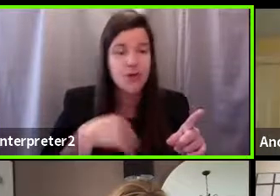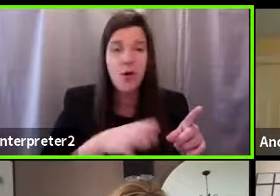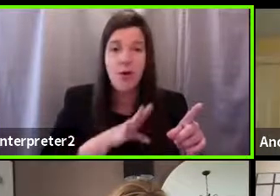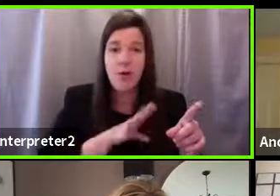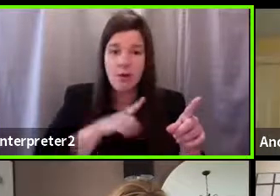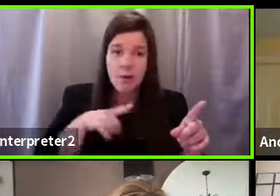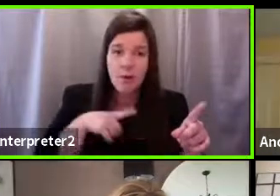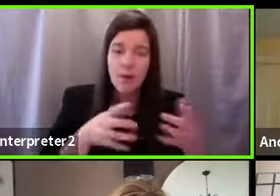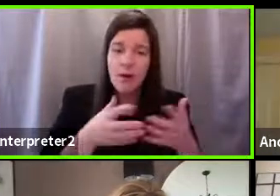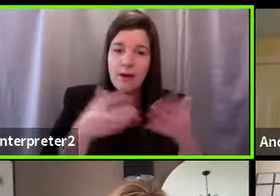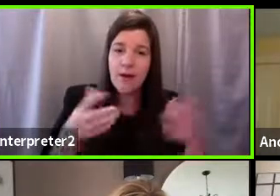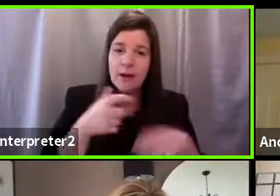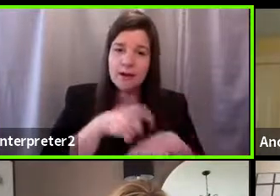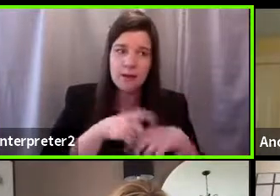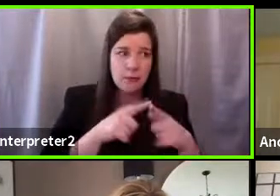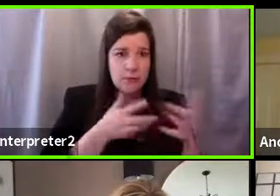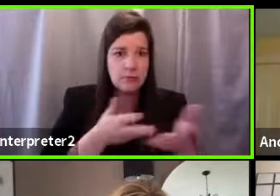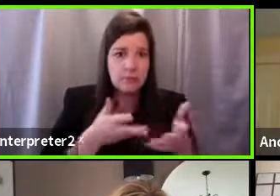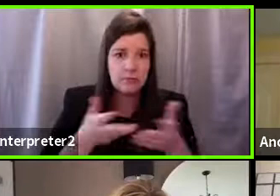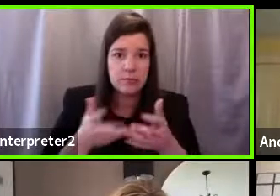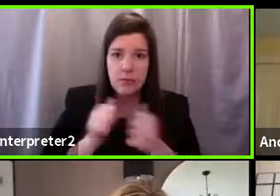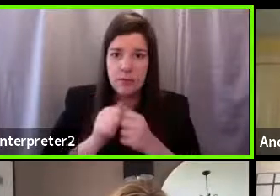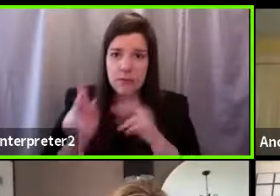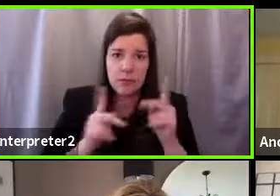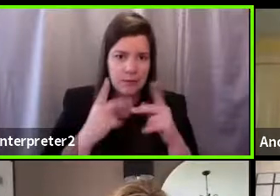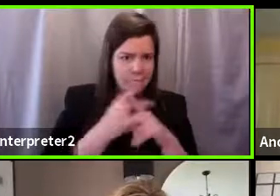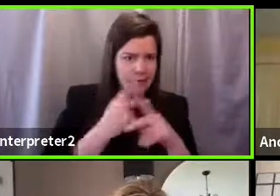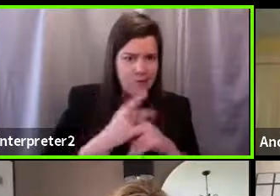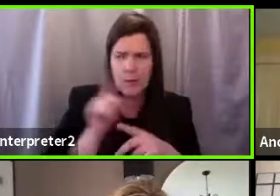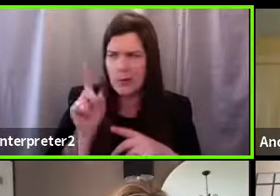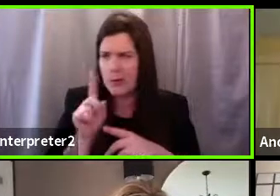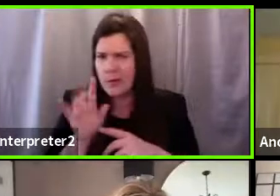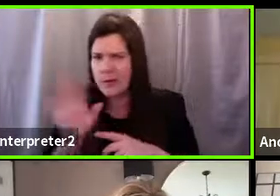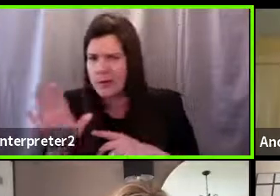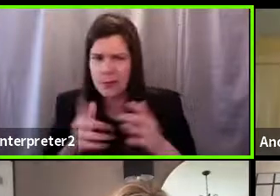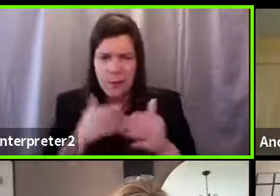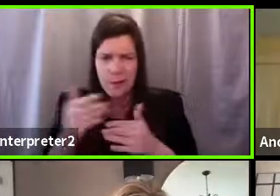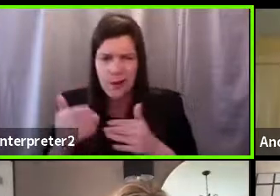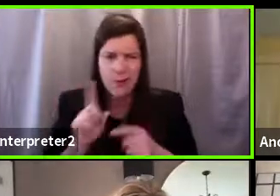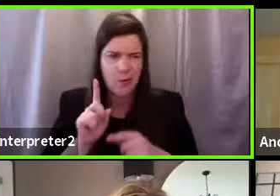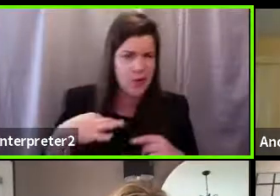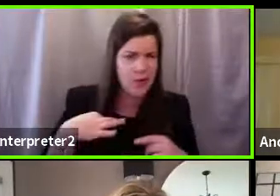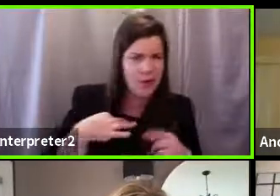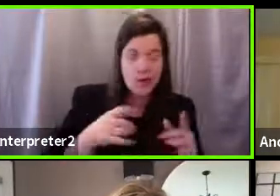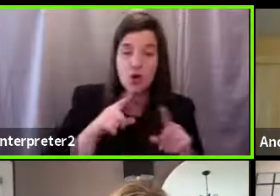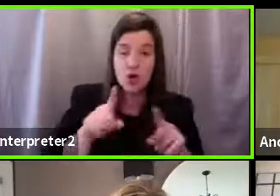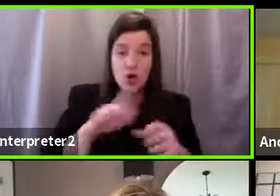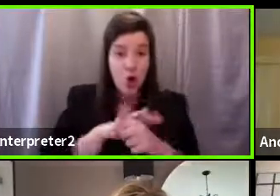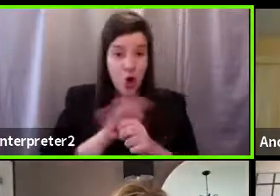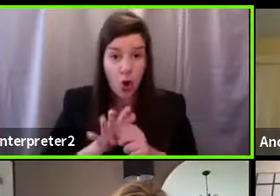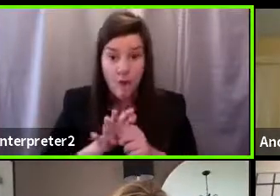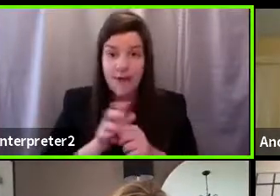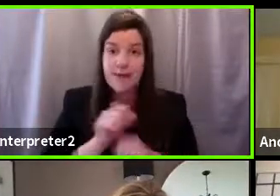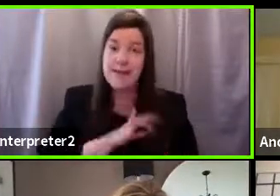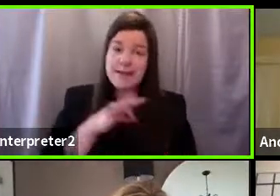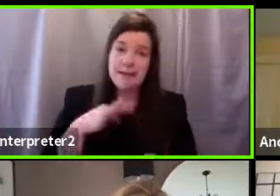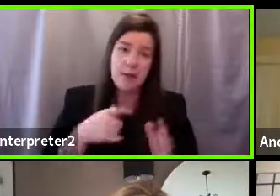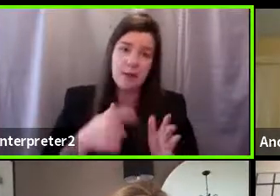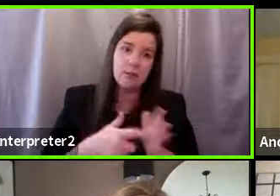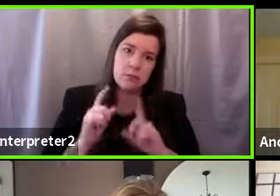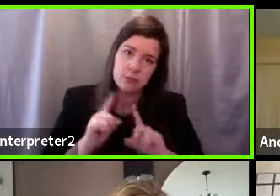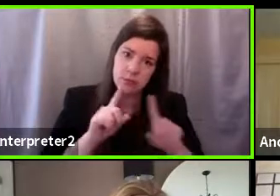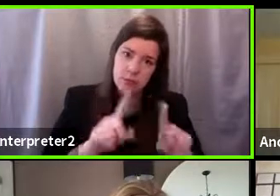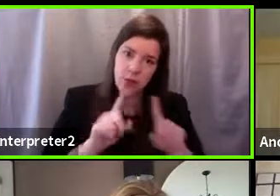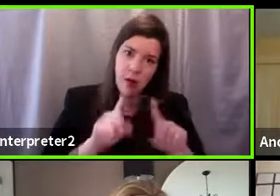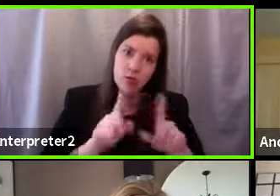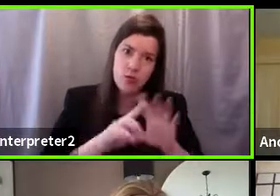of time working with people to figure out where in the process their application is. During COVID, staff are going into the buildings to pick up